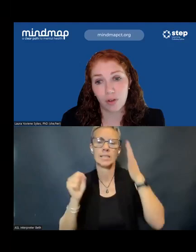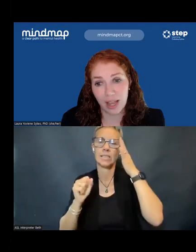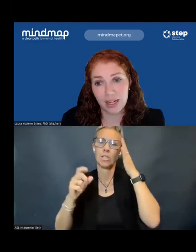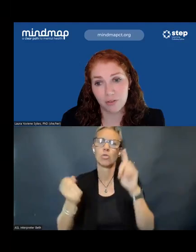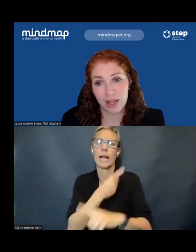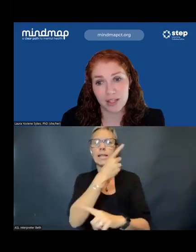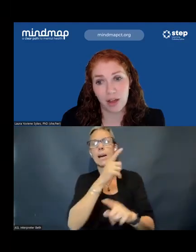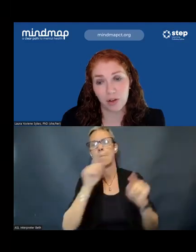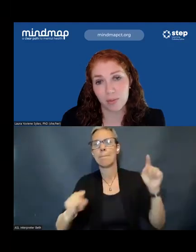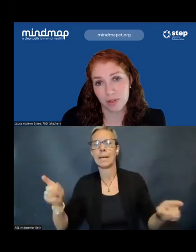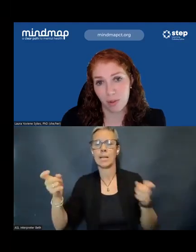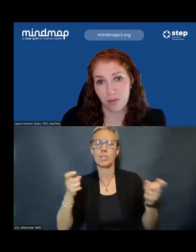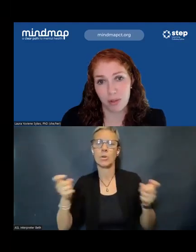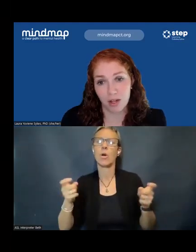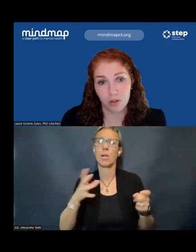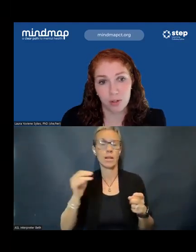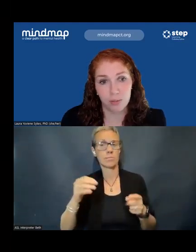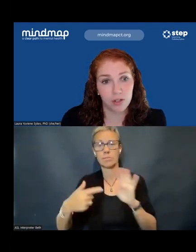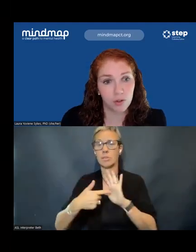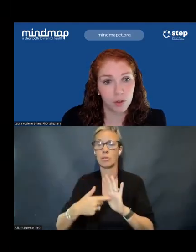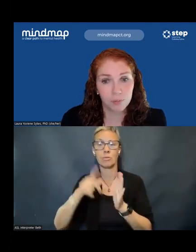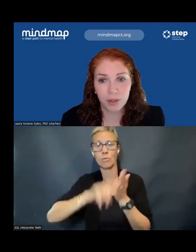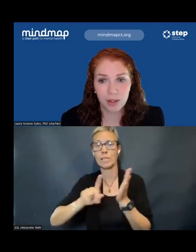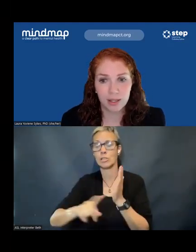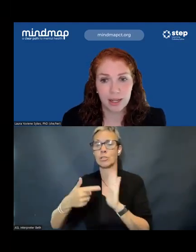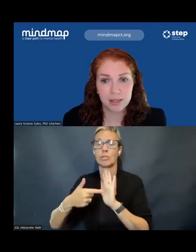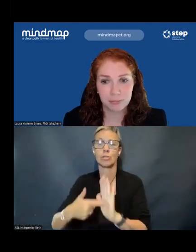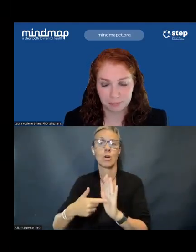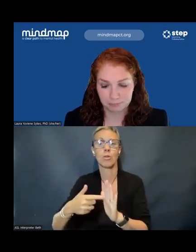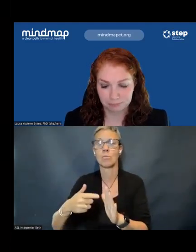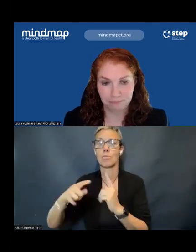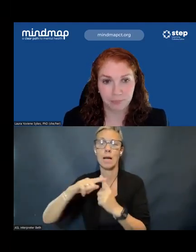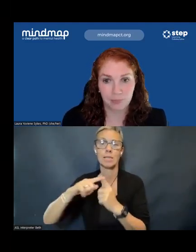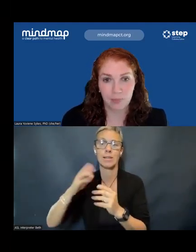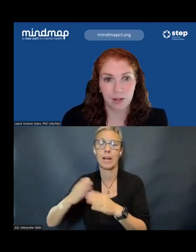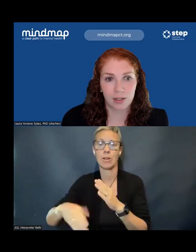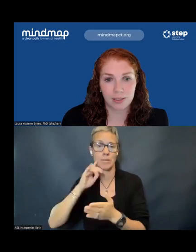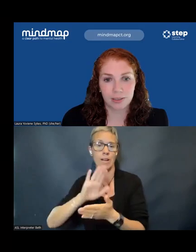showed a variety of positive outcomes above and beyond treatment as usual. Next.